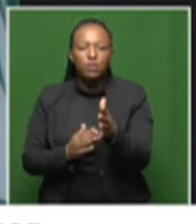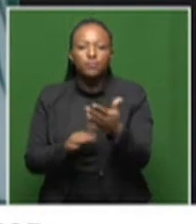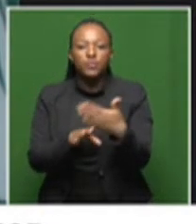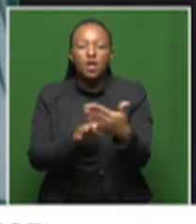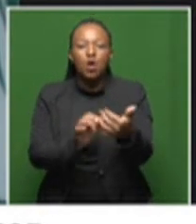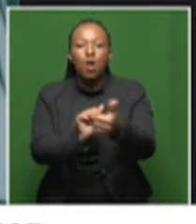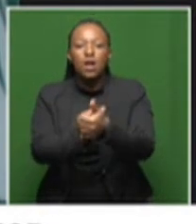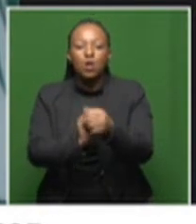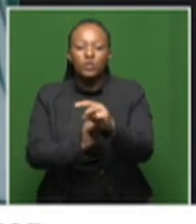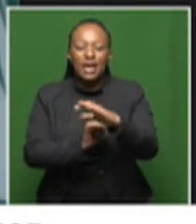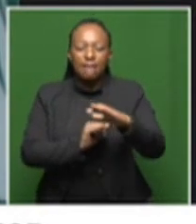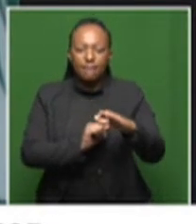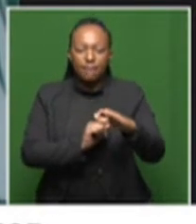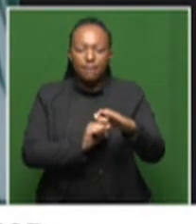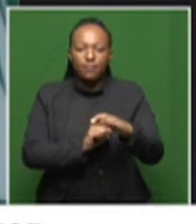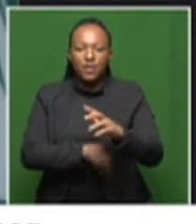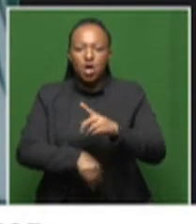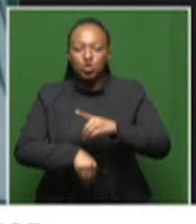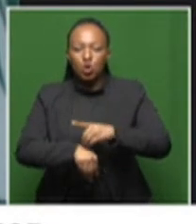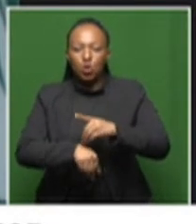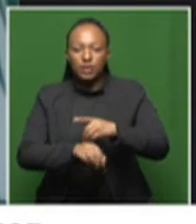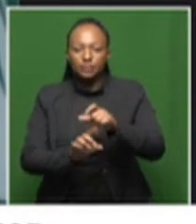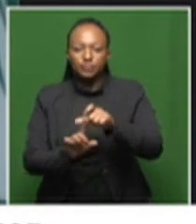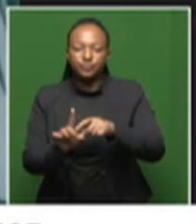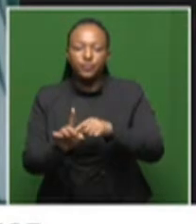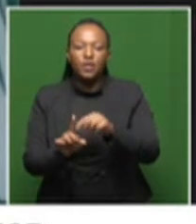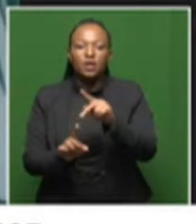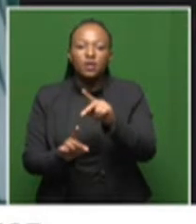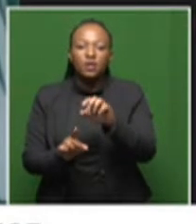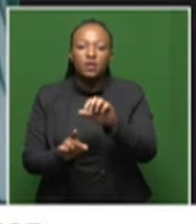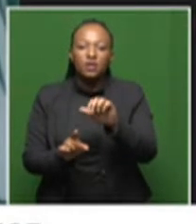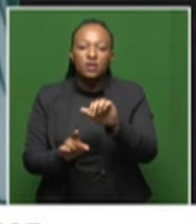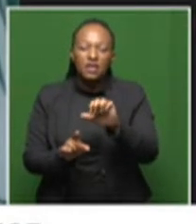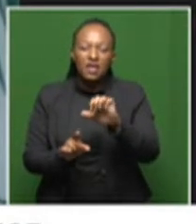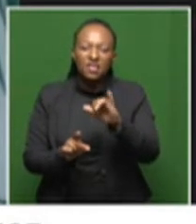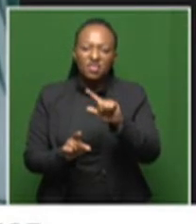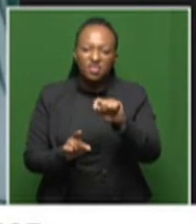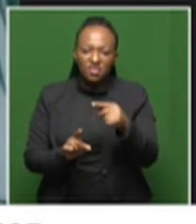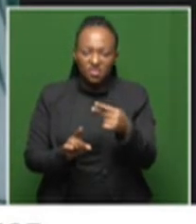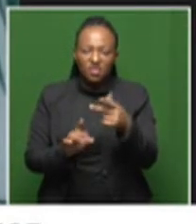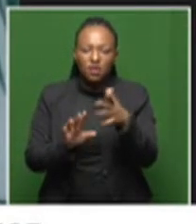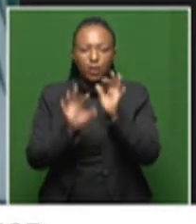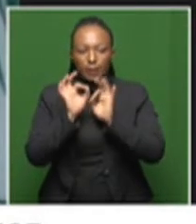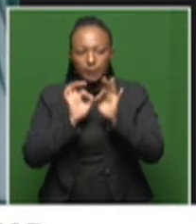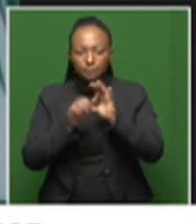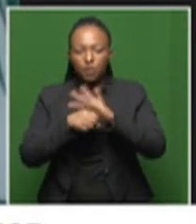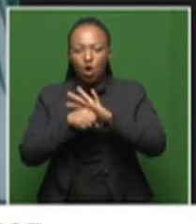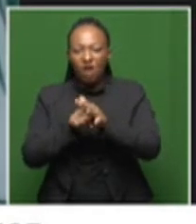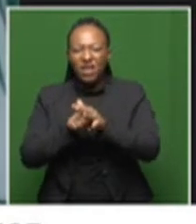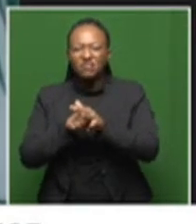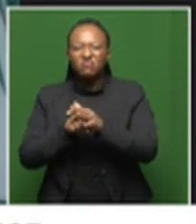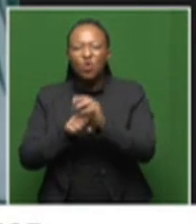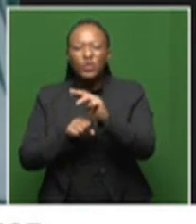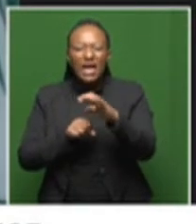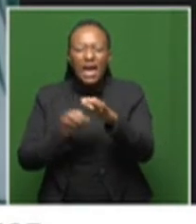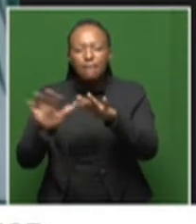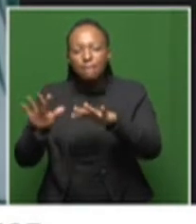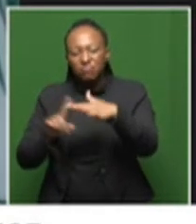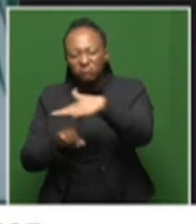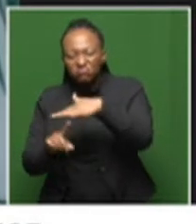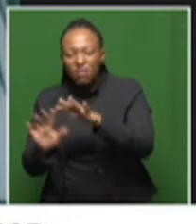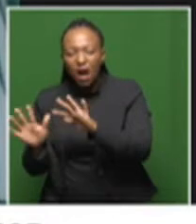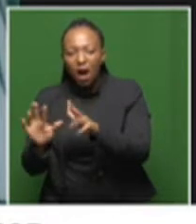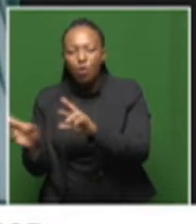from the Western Cape, Dr. Keith Clute, who will present to the public the COVID-19 situation in the Western Cape and the state